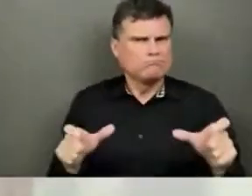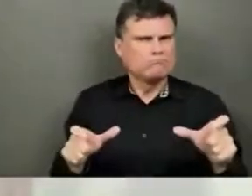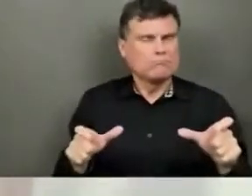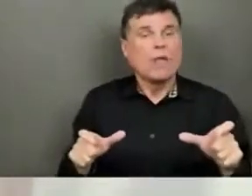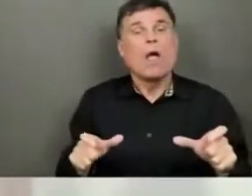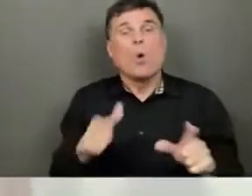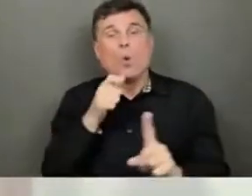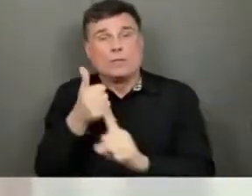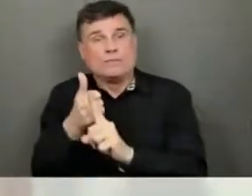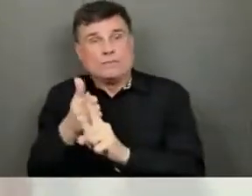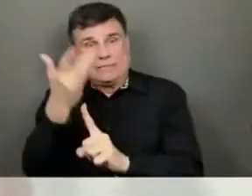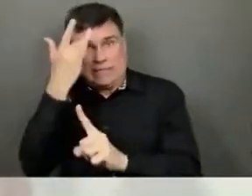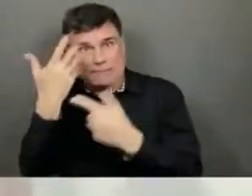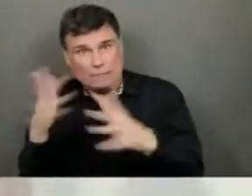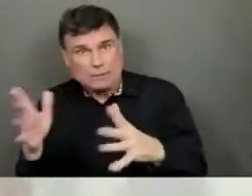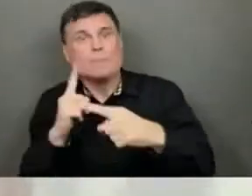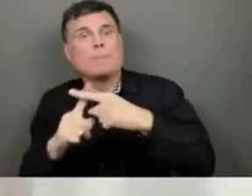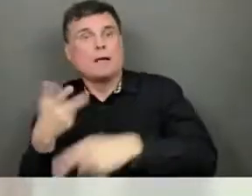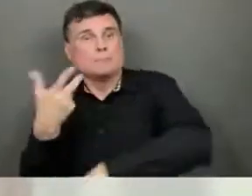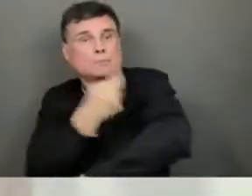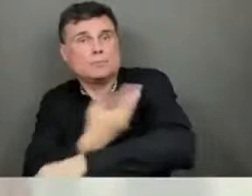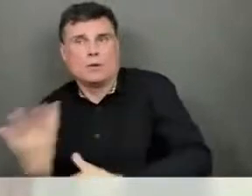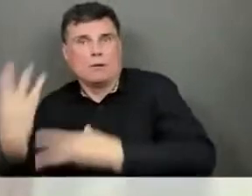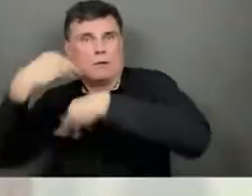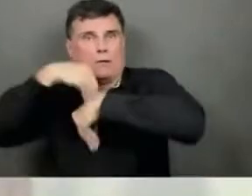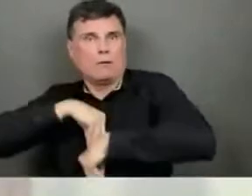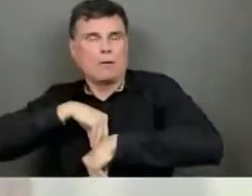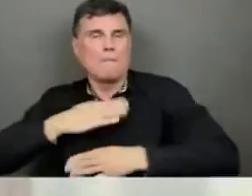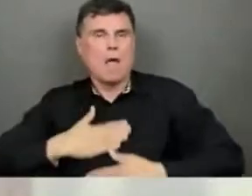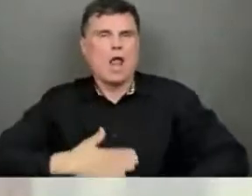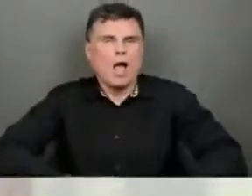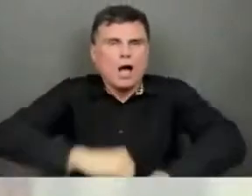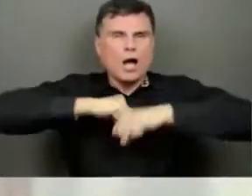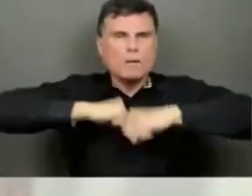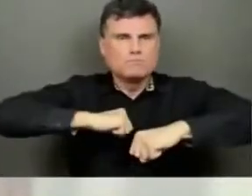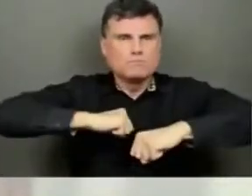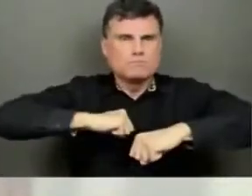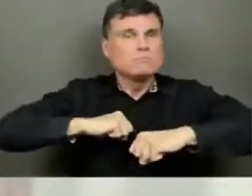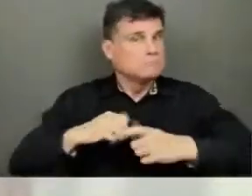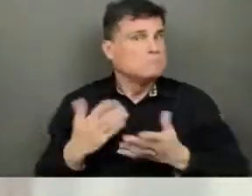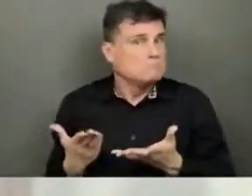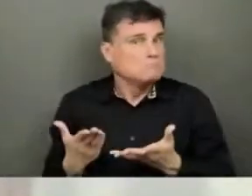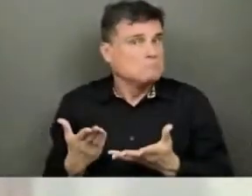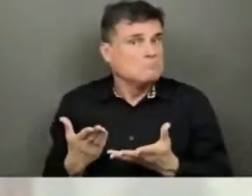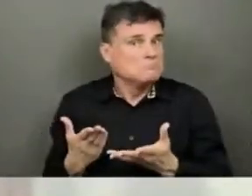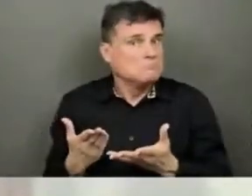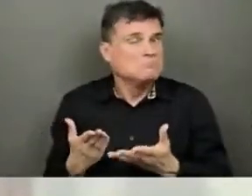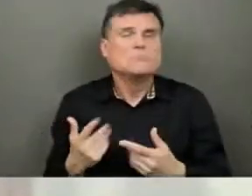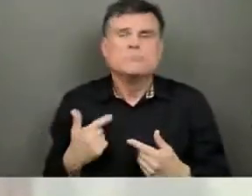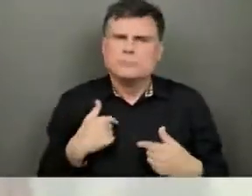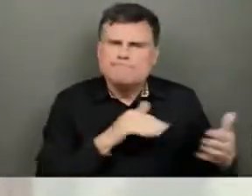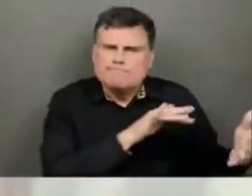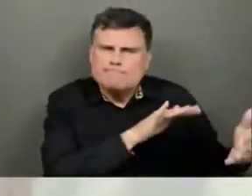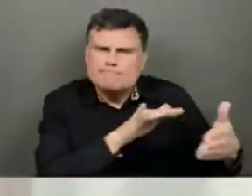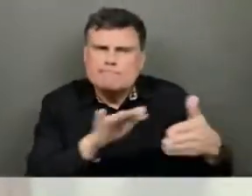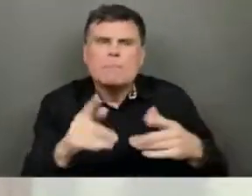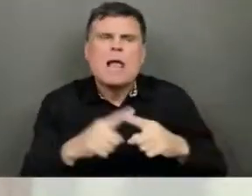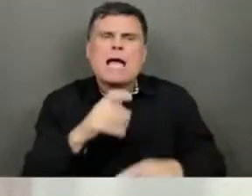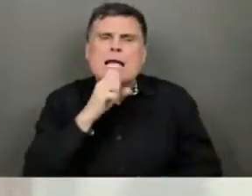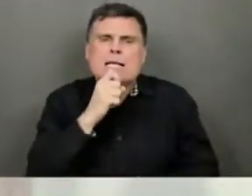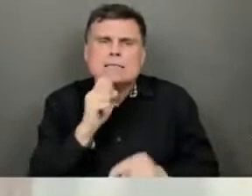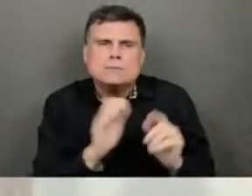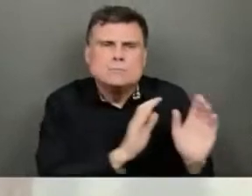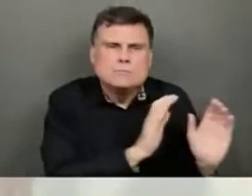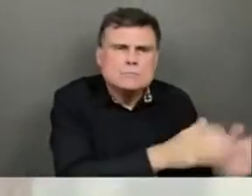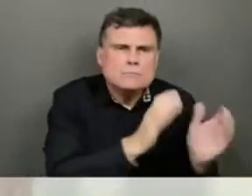infected with COVID-19. So what does that look like? If we look at the spectrum across the age groups, for people under